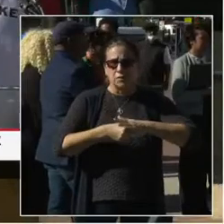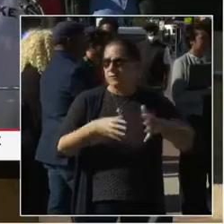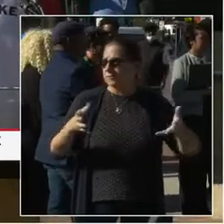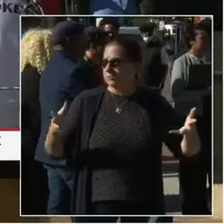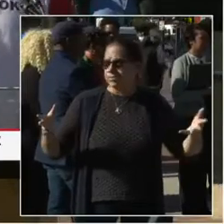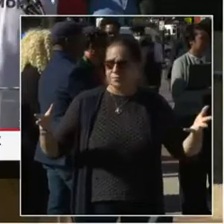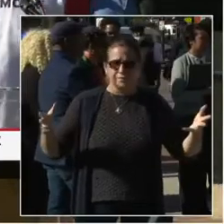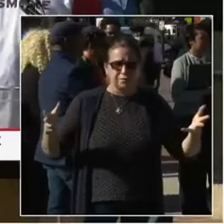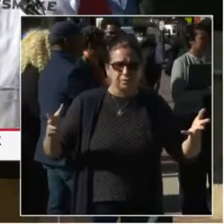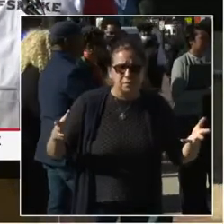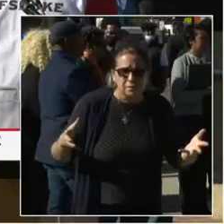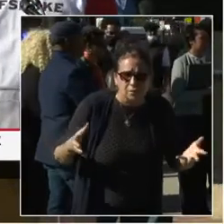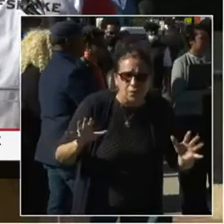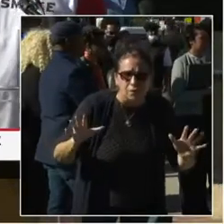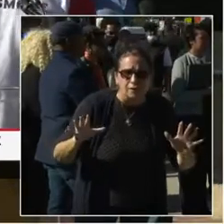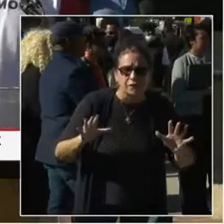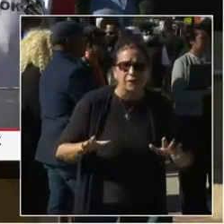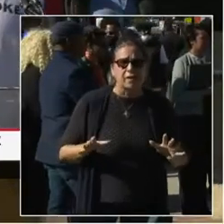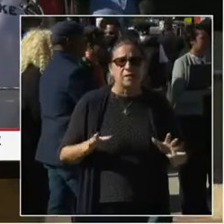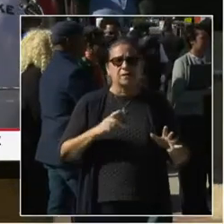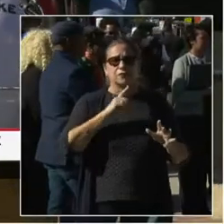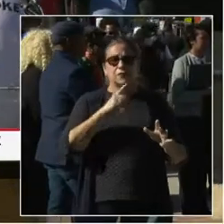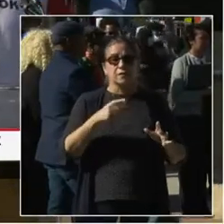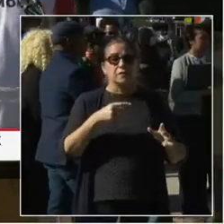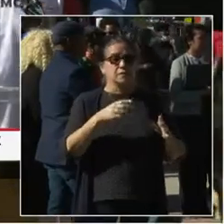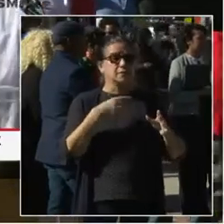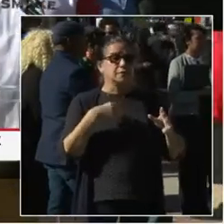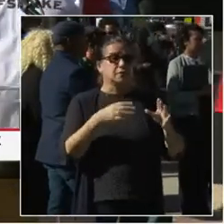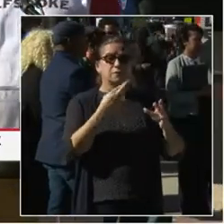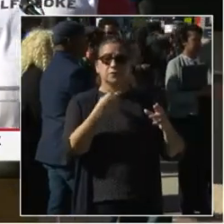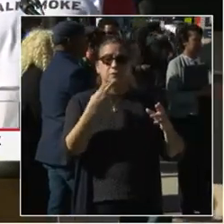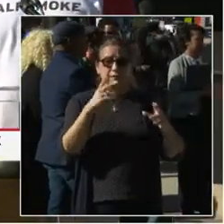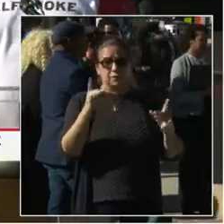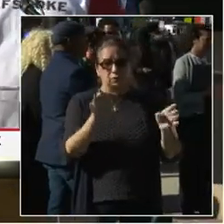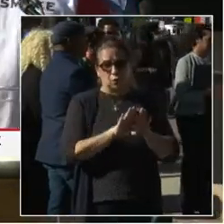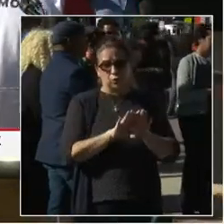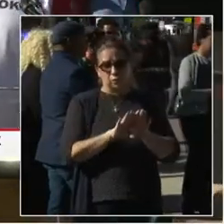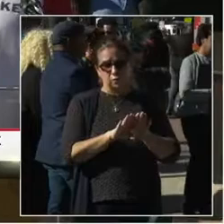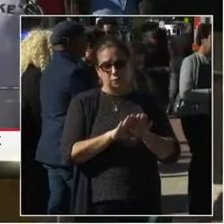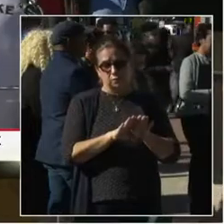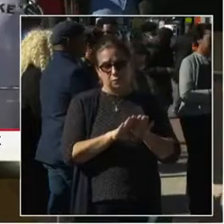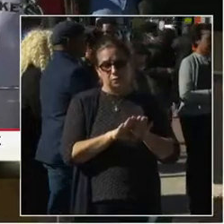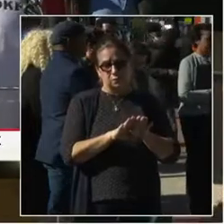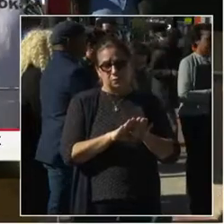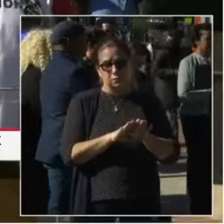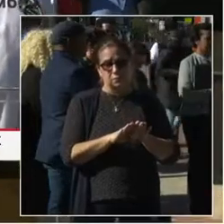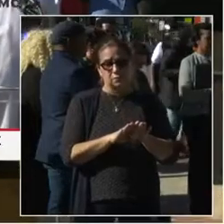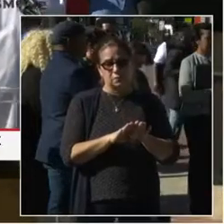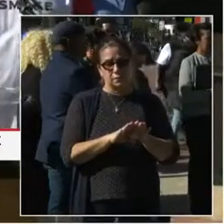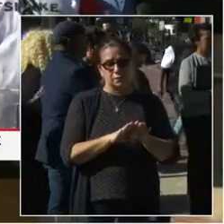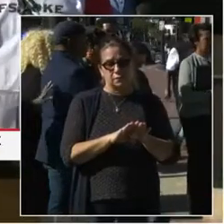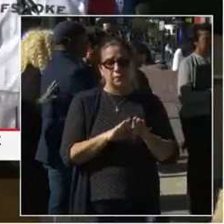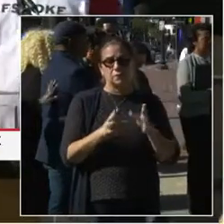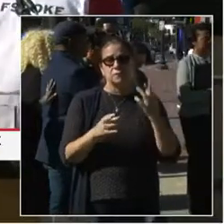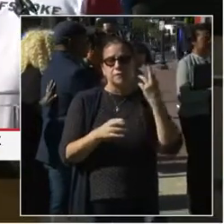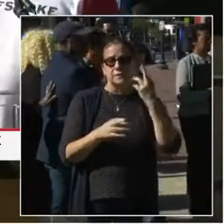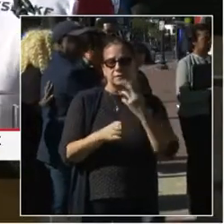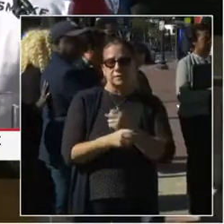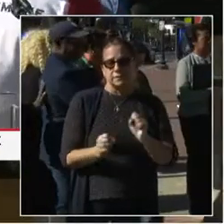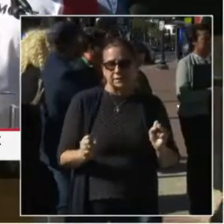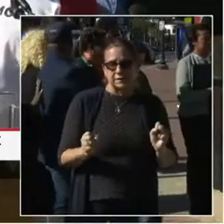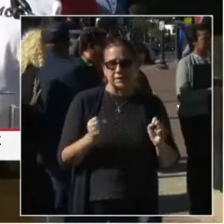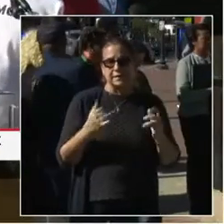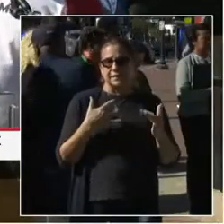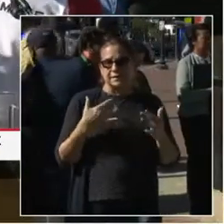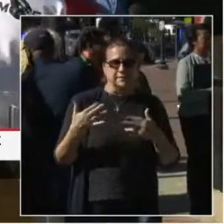safety purposes, it was a very, very bleak time. A lot of people were worried would restaurants continue, but the city acted very progressively in terms of